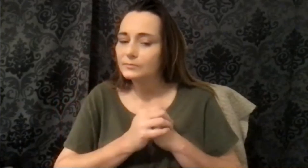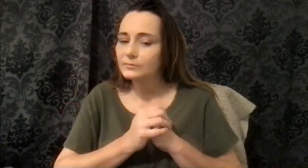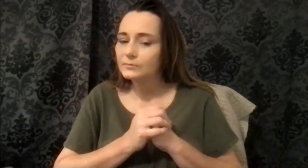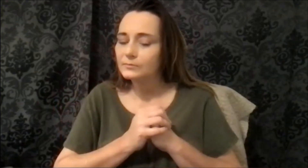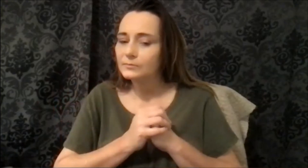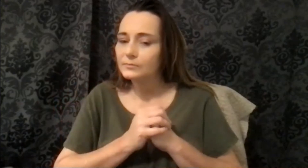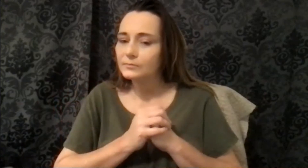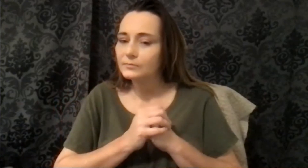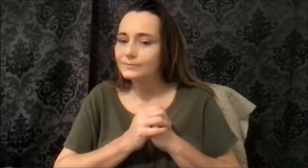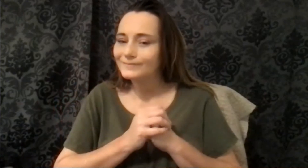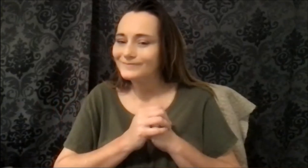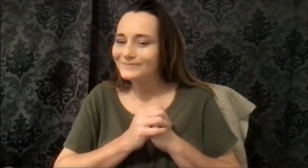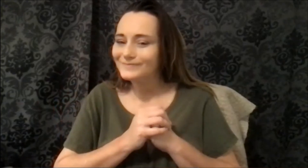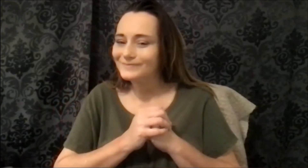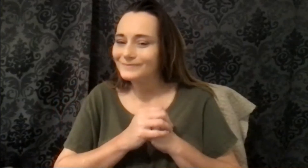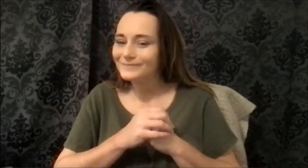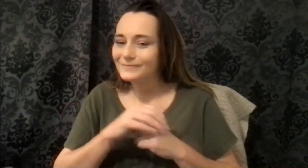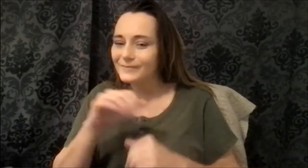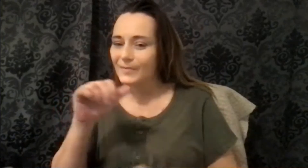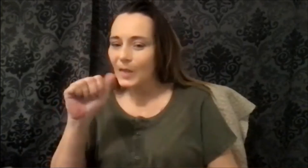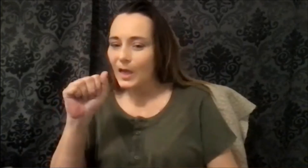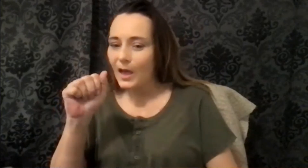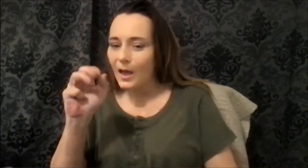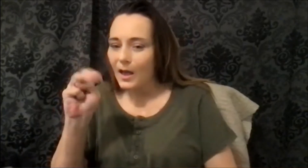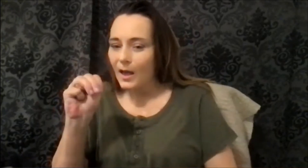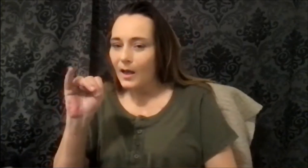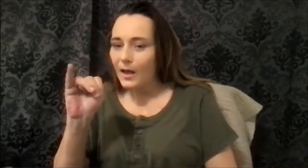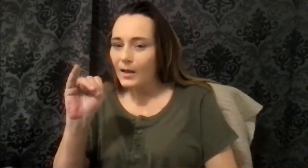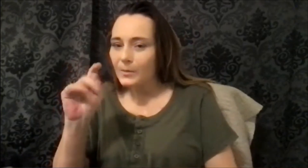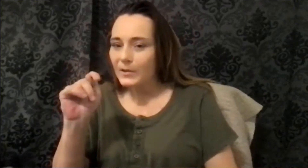Robert. Okay, Amitabh, go ahead.